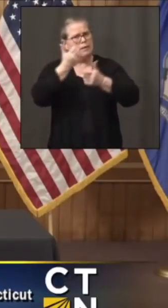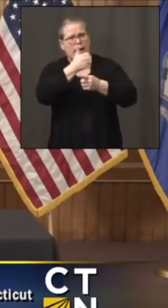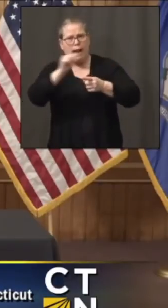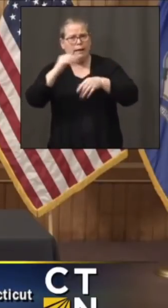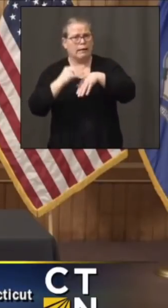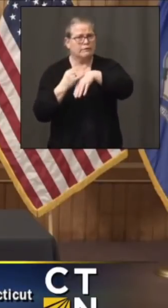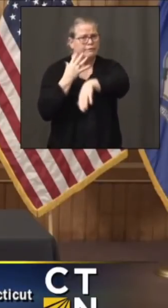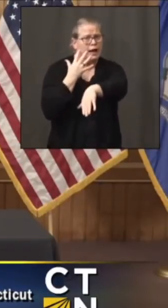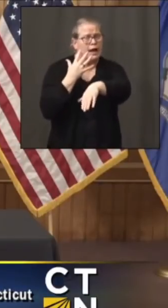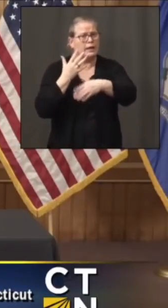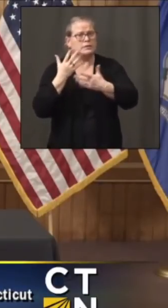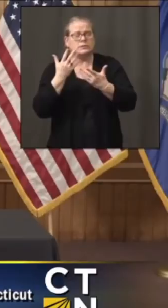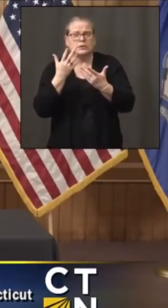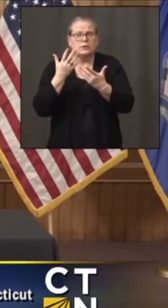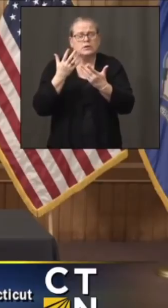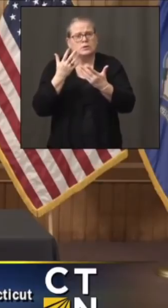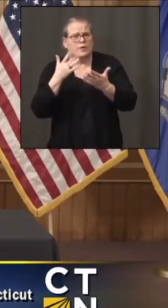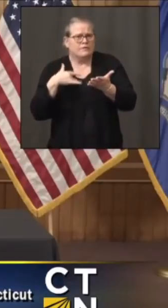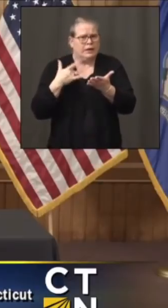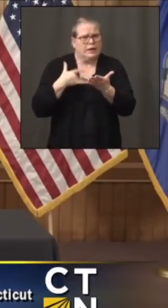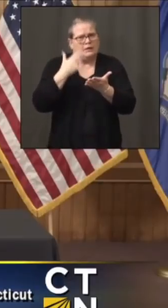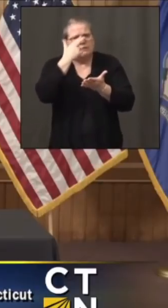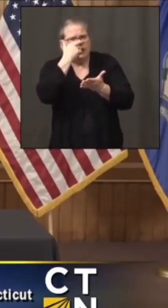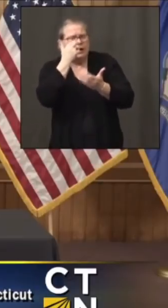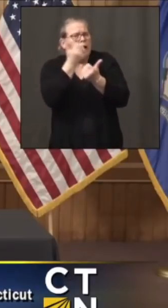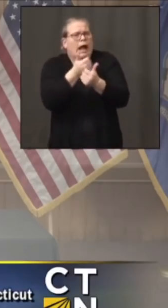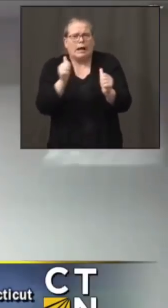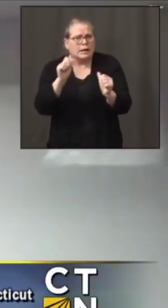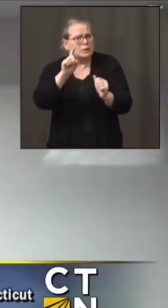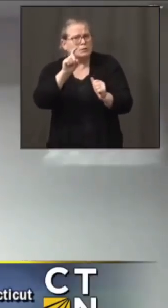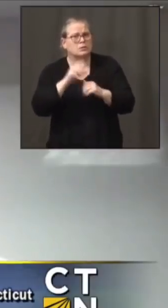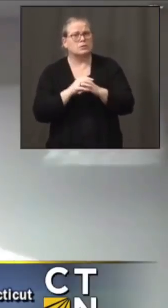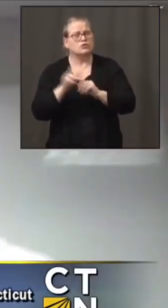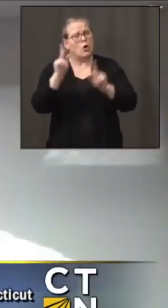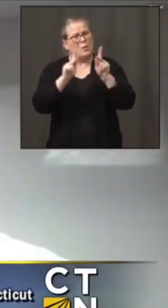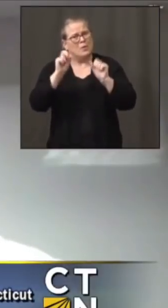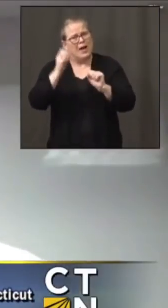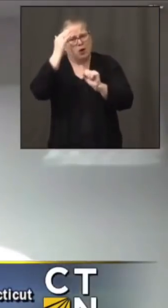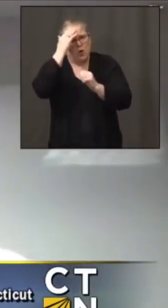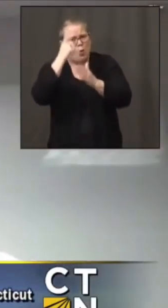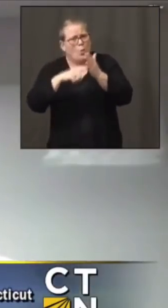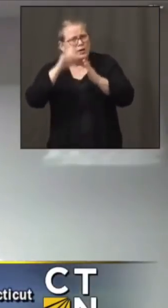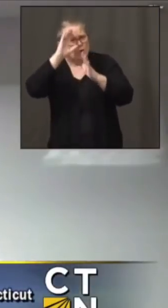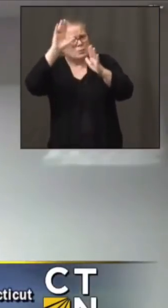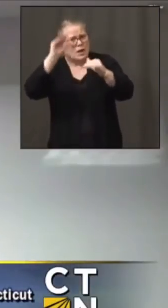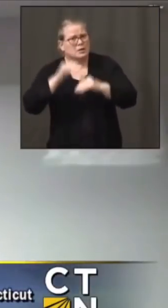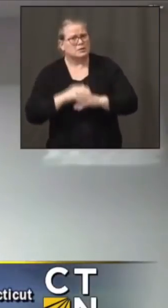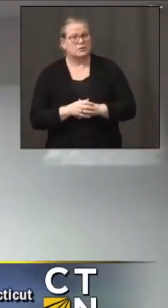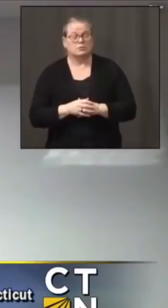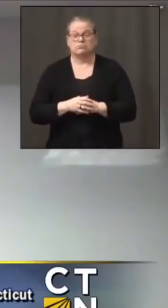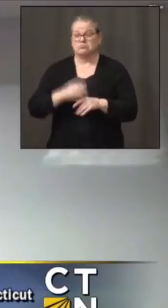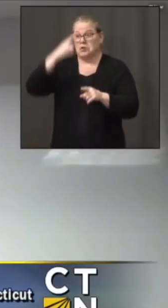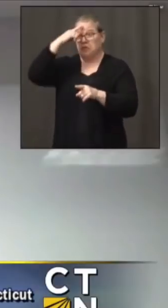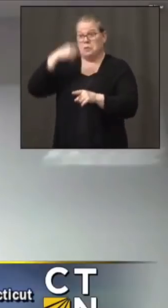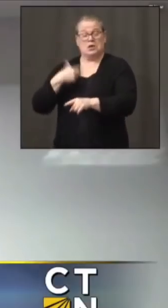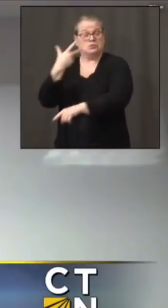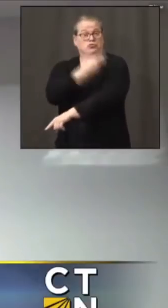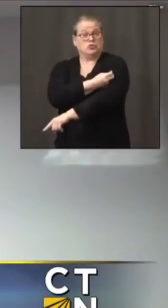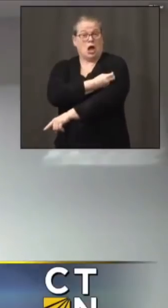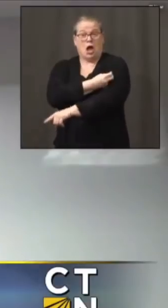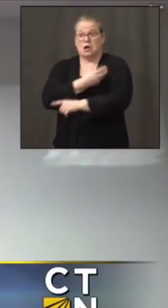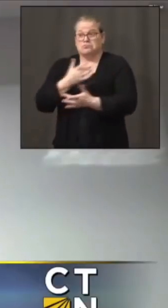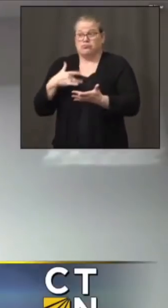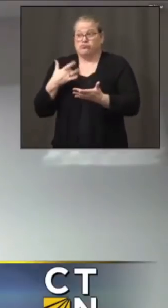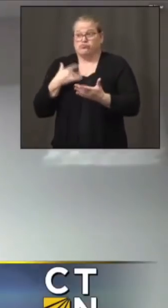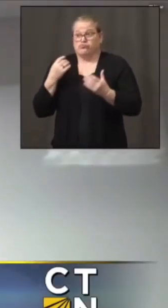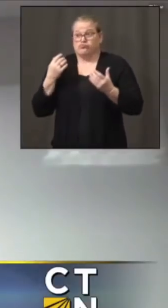people the opportunity to kind of know what to expect. Yes, and, no side effects at this point in time, which